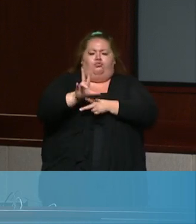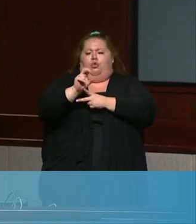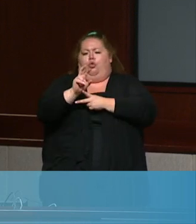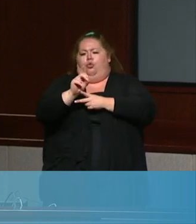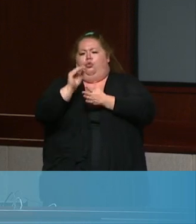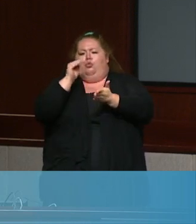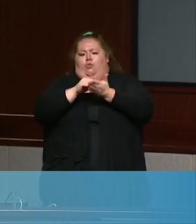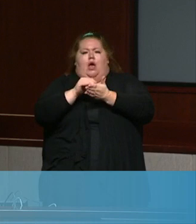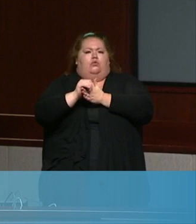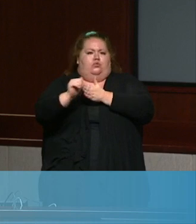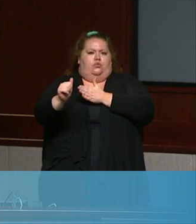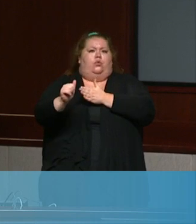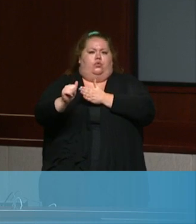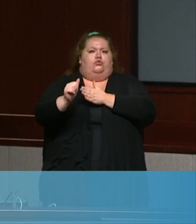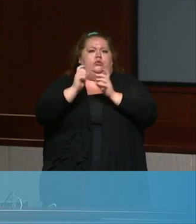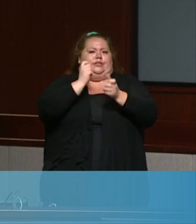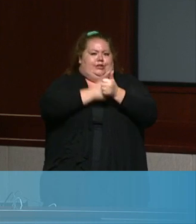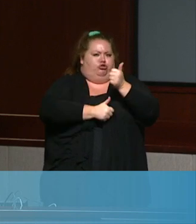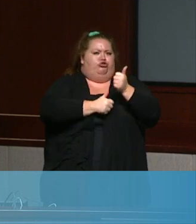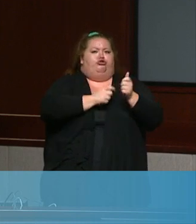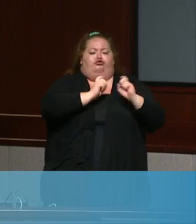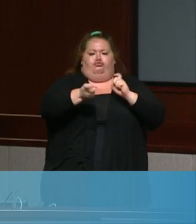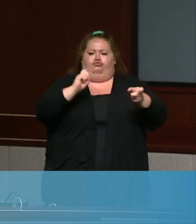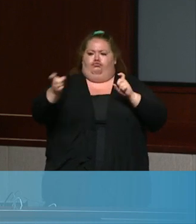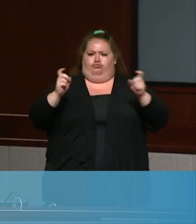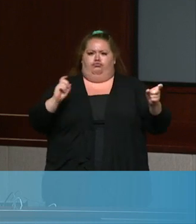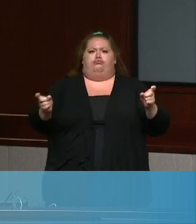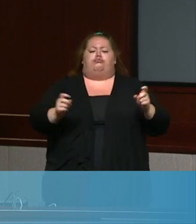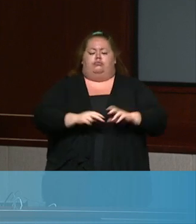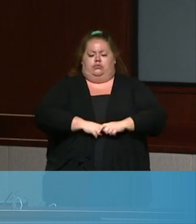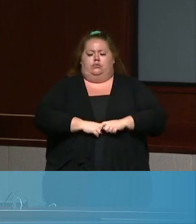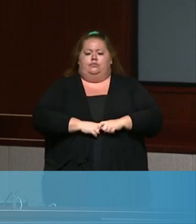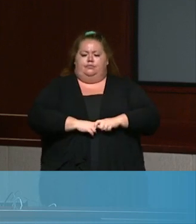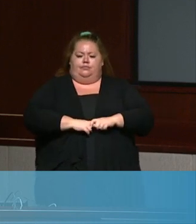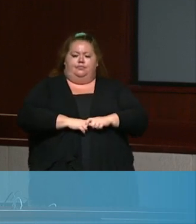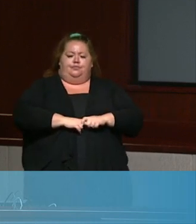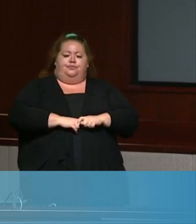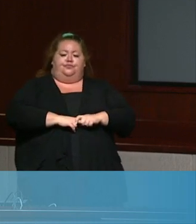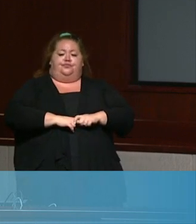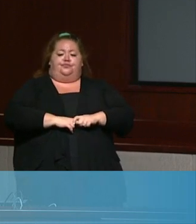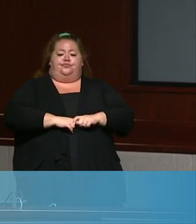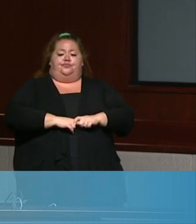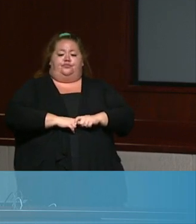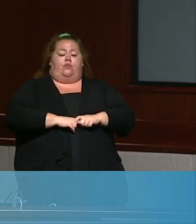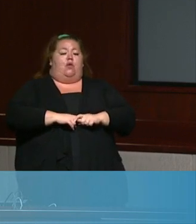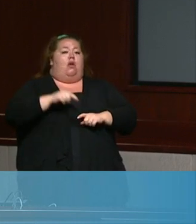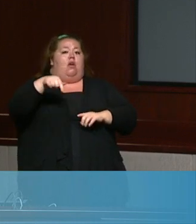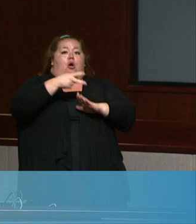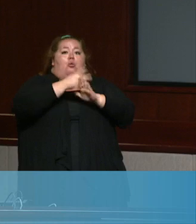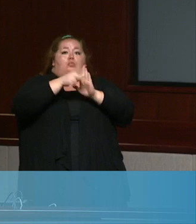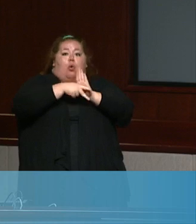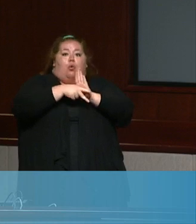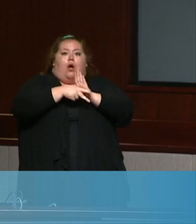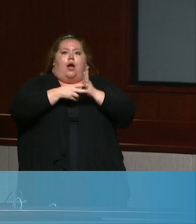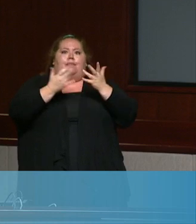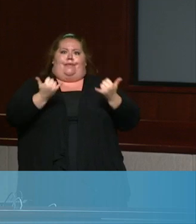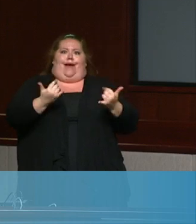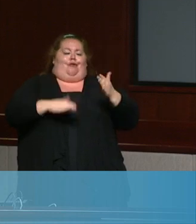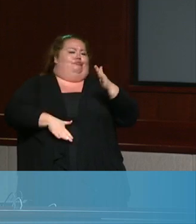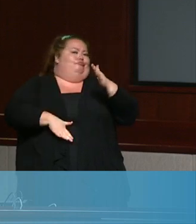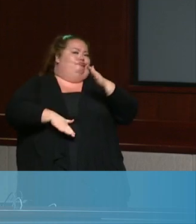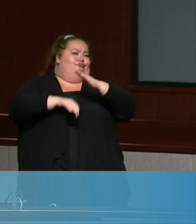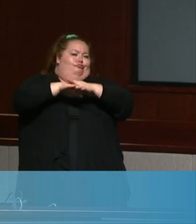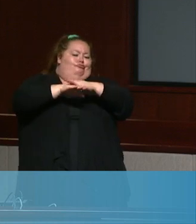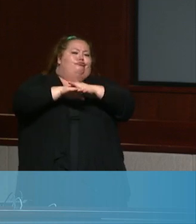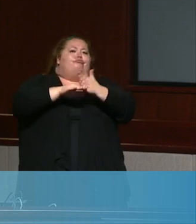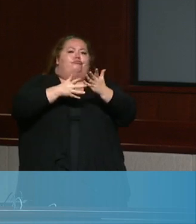$30,000. And that program has hit its capacity with the money that has